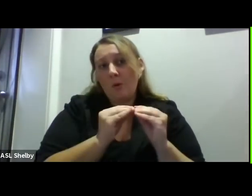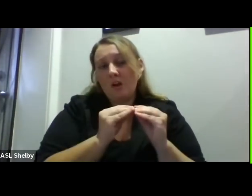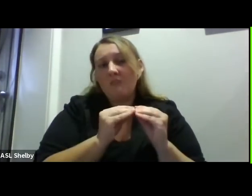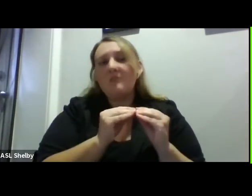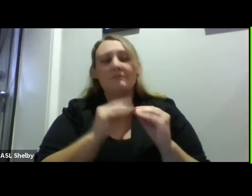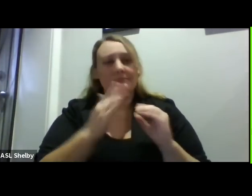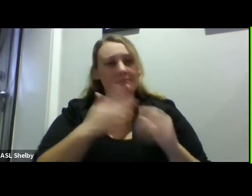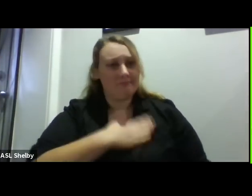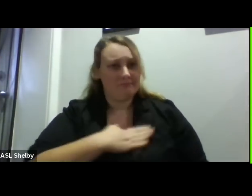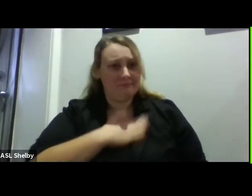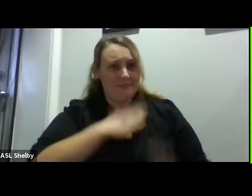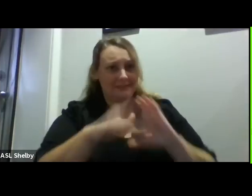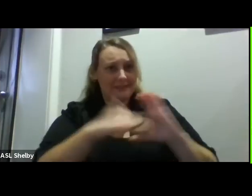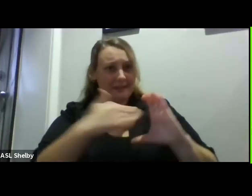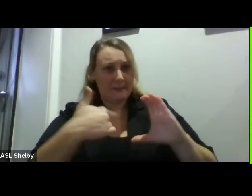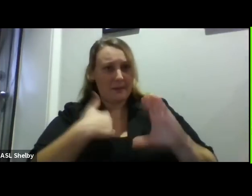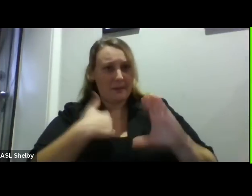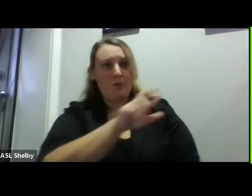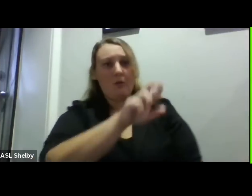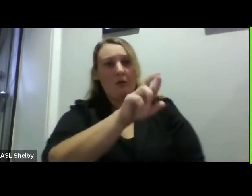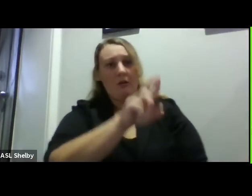at rthompson,